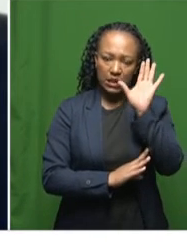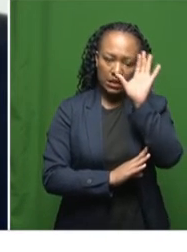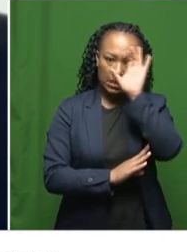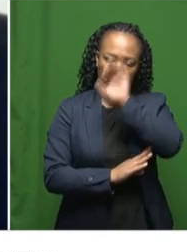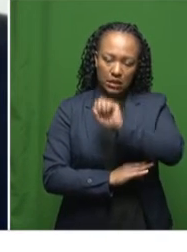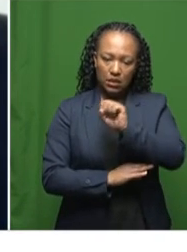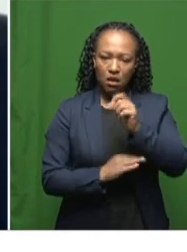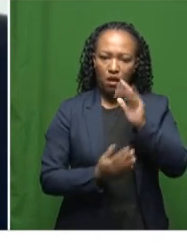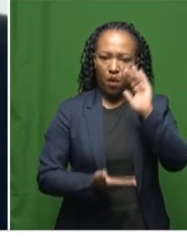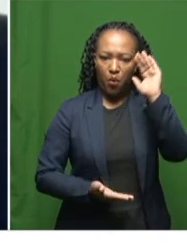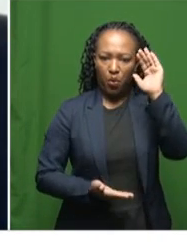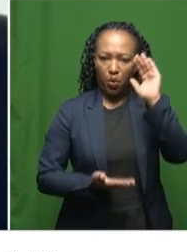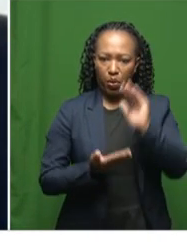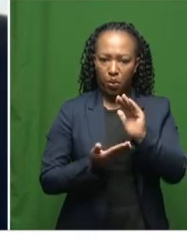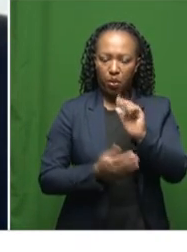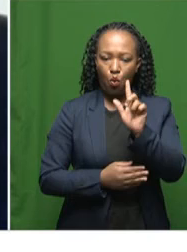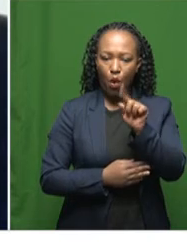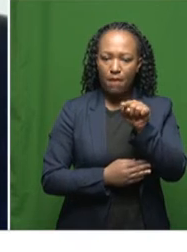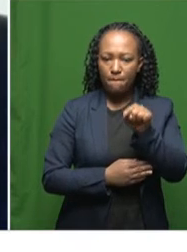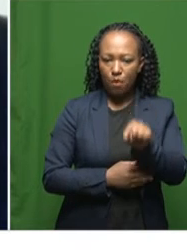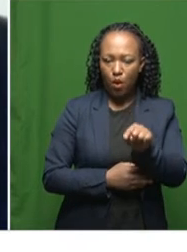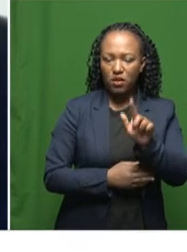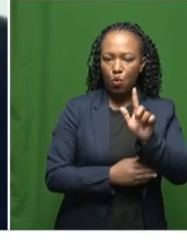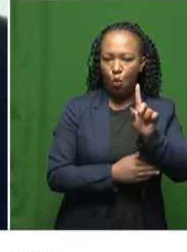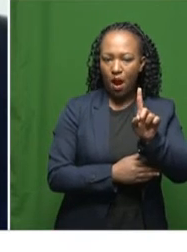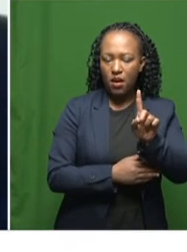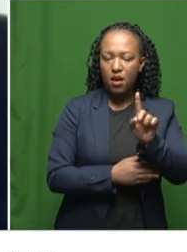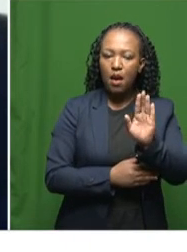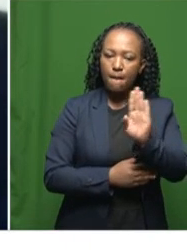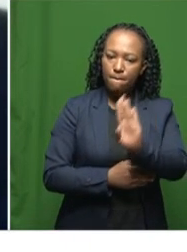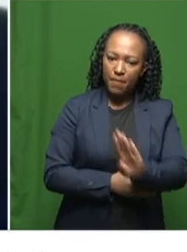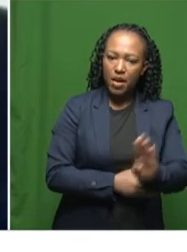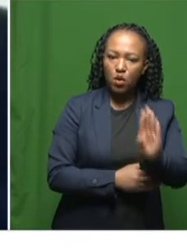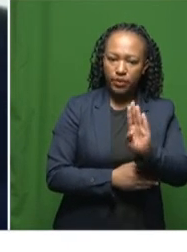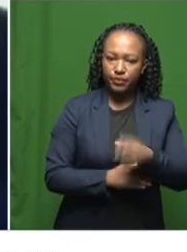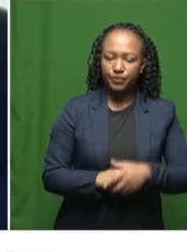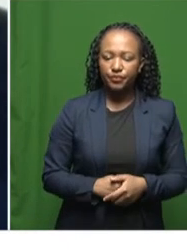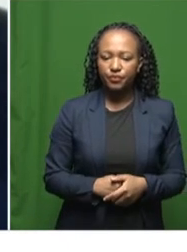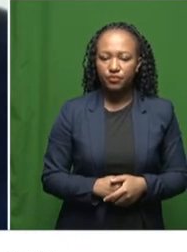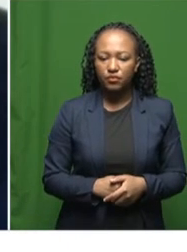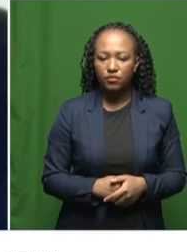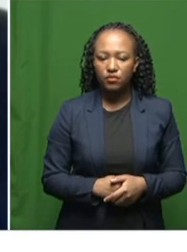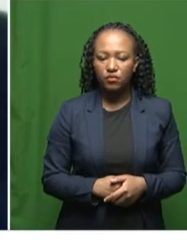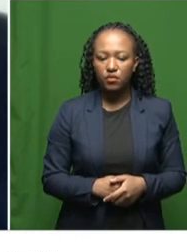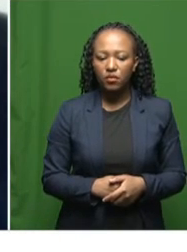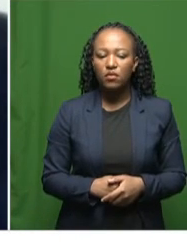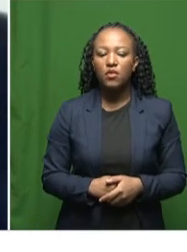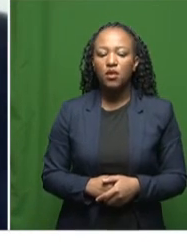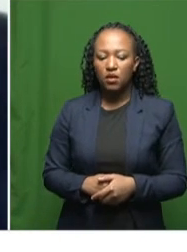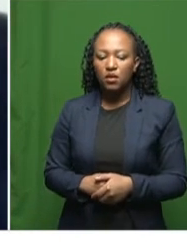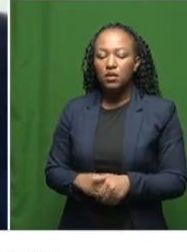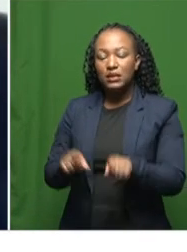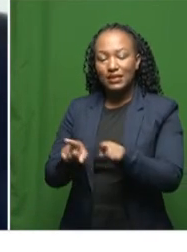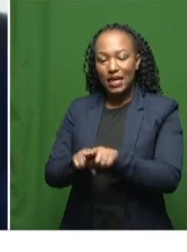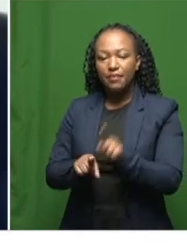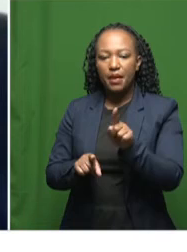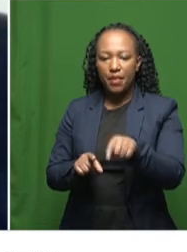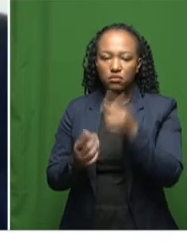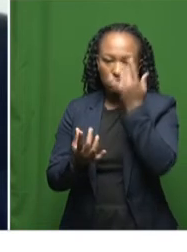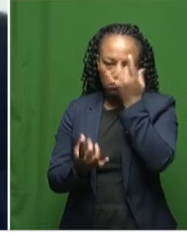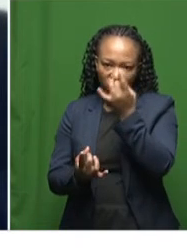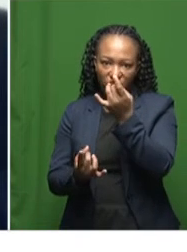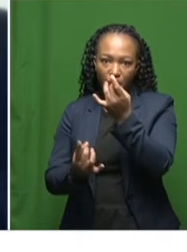bringing that down to 1.1 billion by looking at other estimates. And also I must indicate